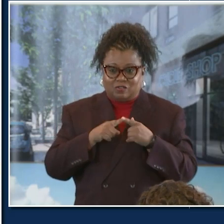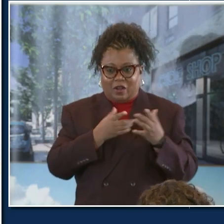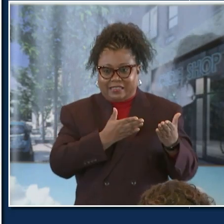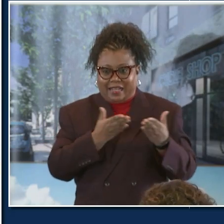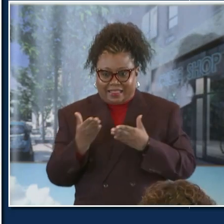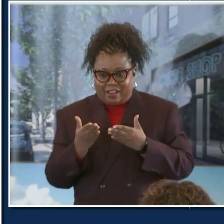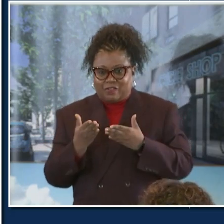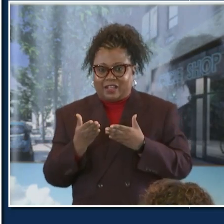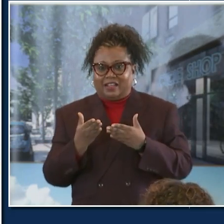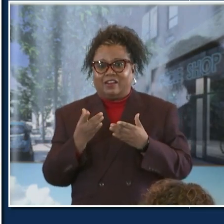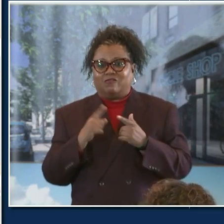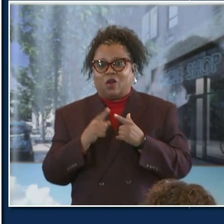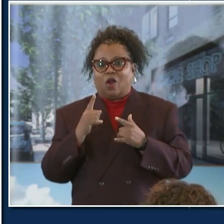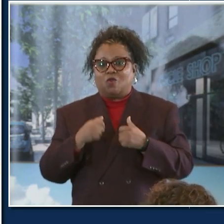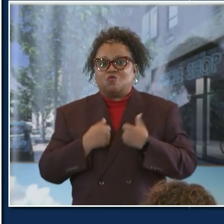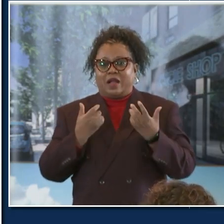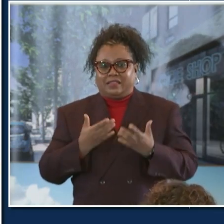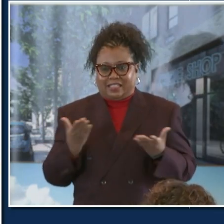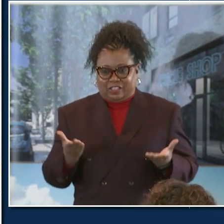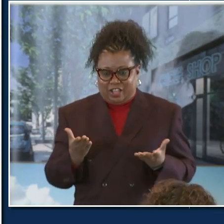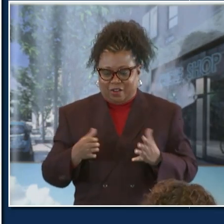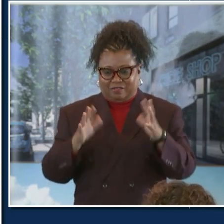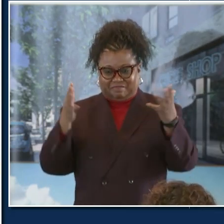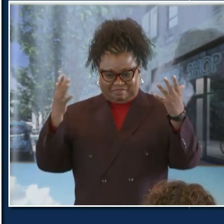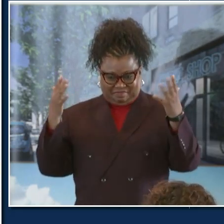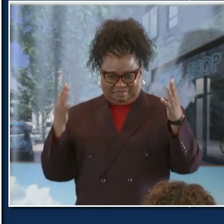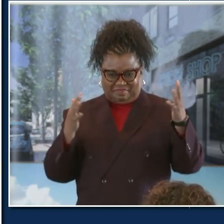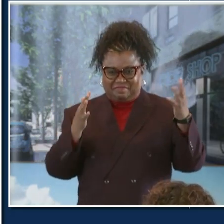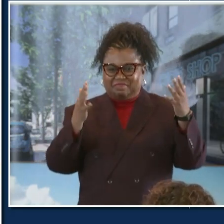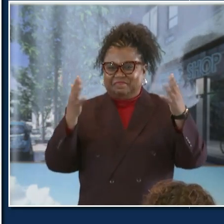delivering for residents here.